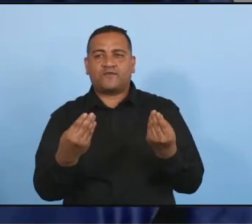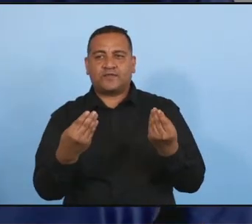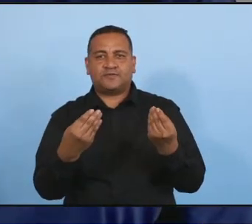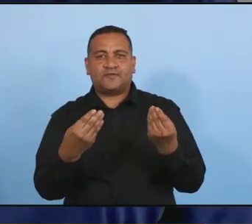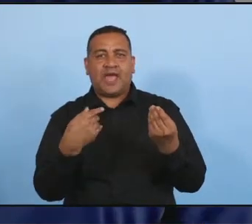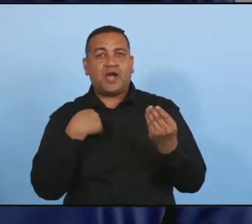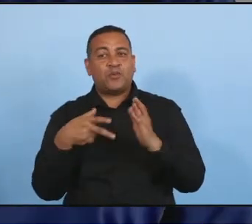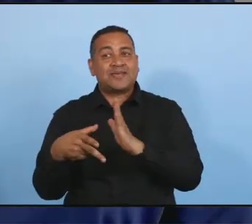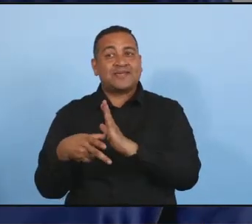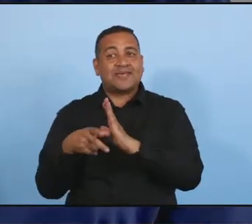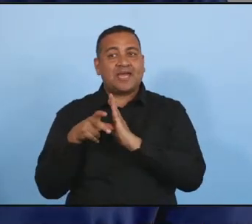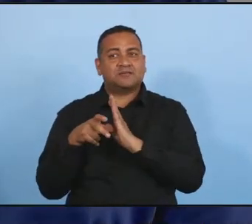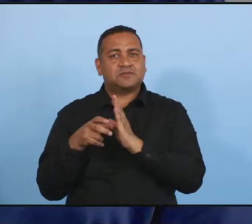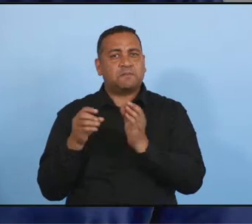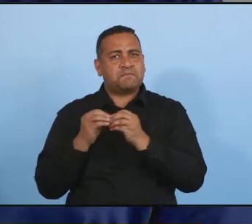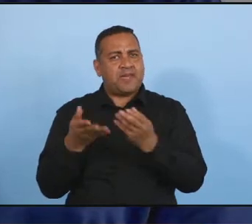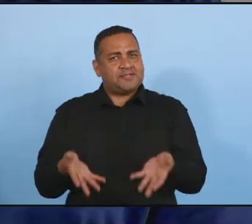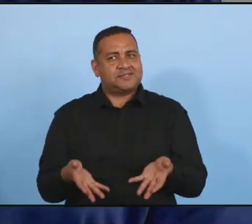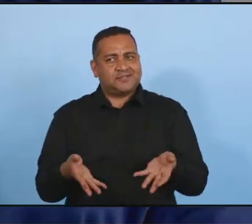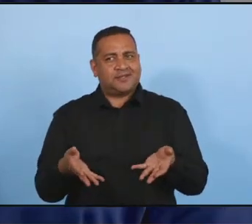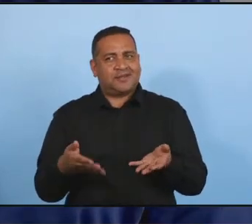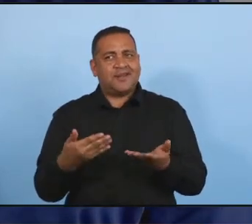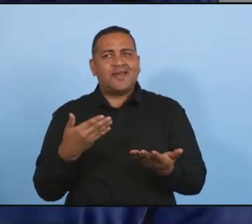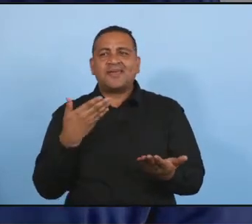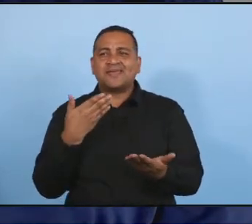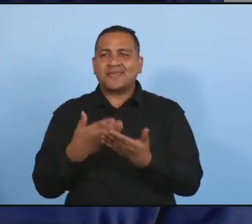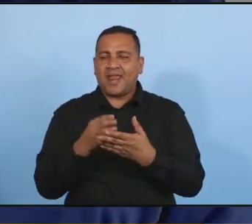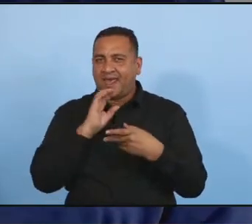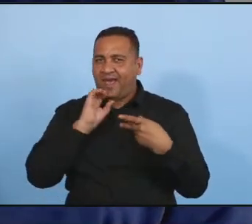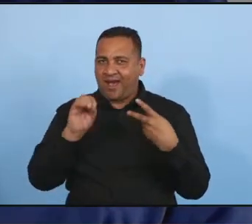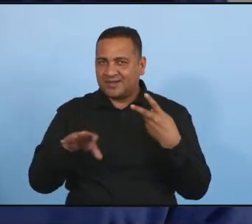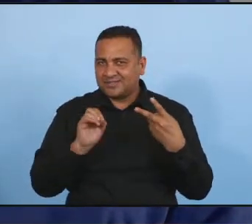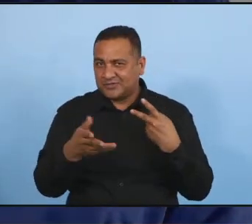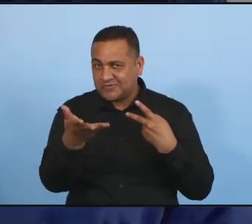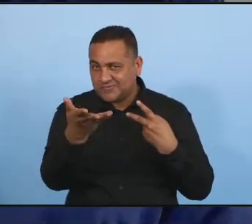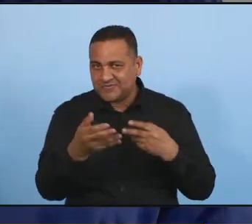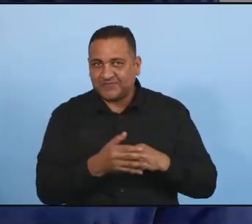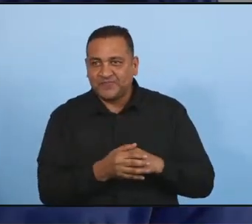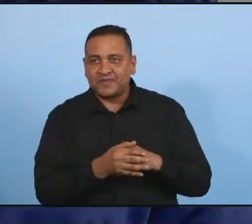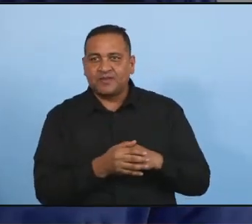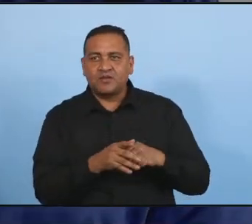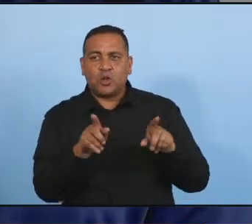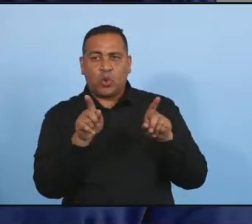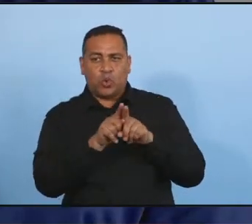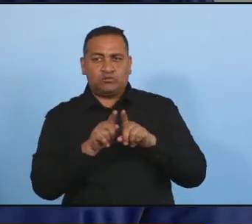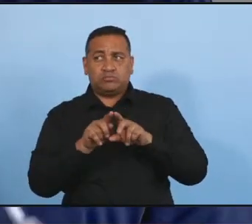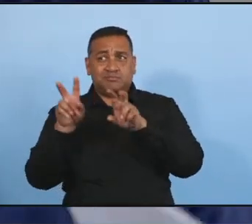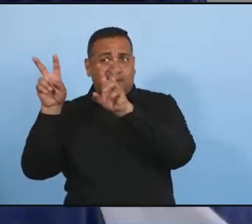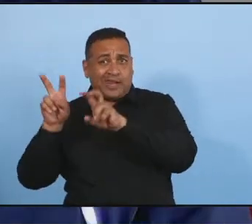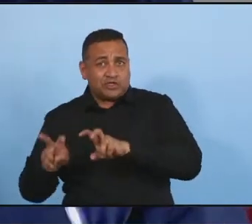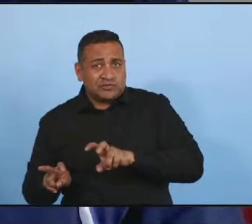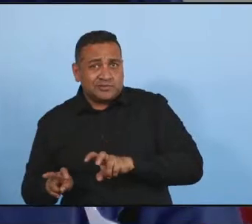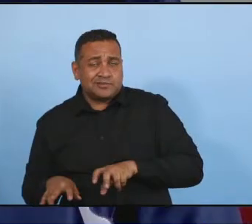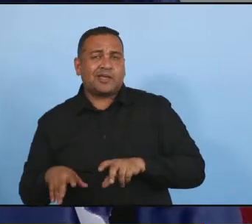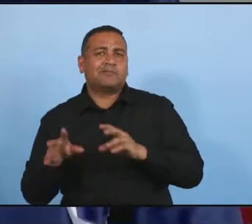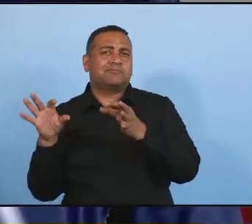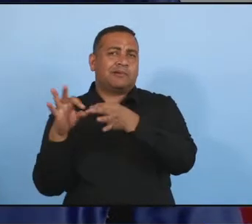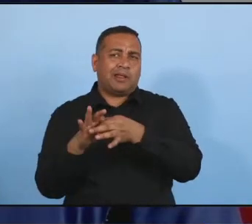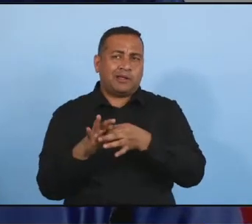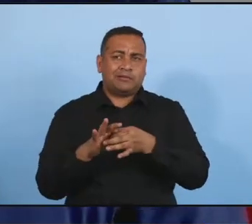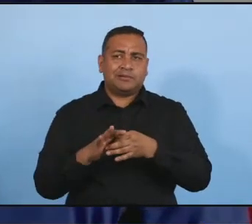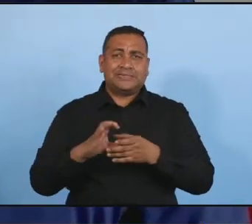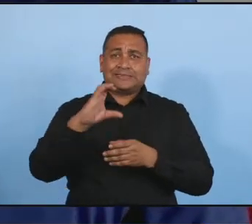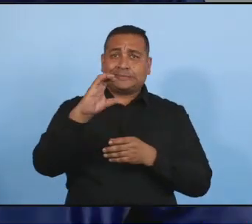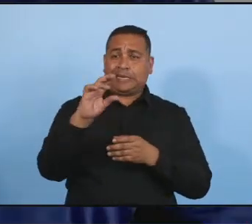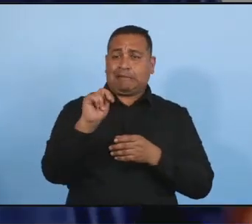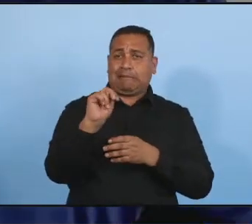it's all about, and they can answer your questions. So we've touched base on electronics, we've touched base on CNC. That's right. We